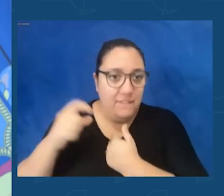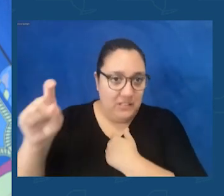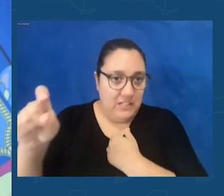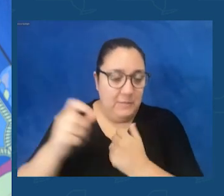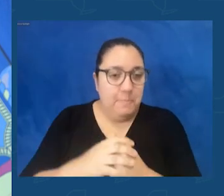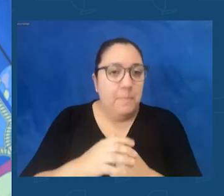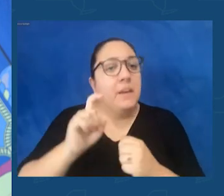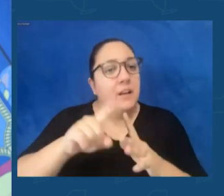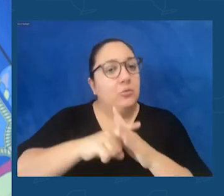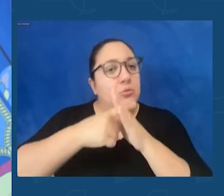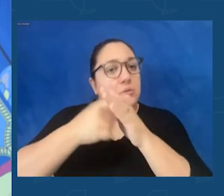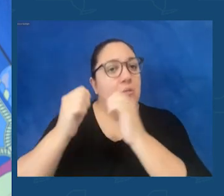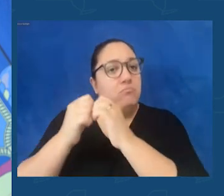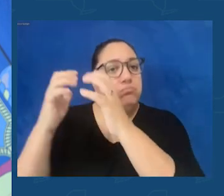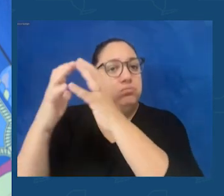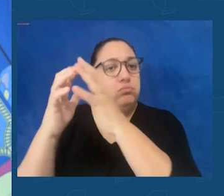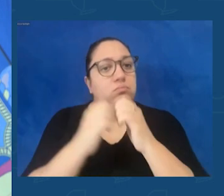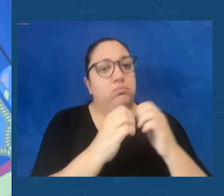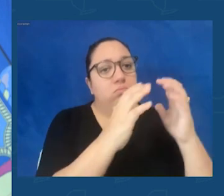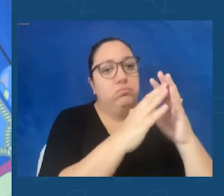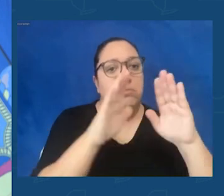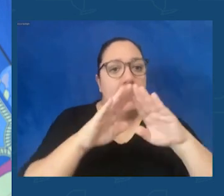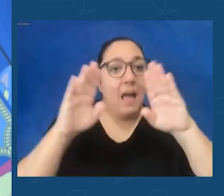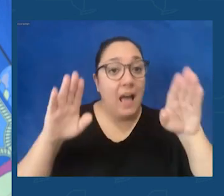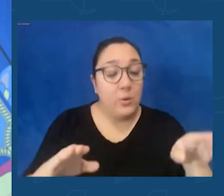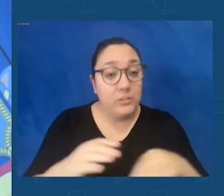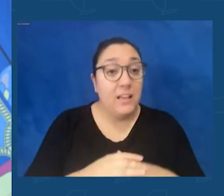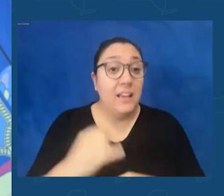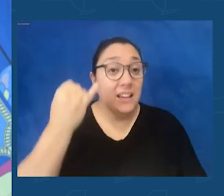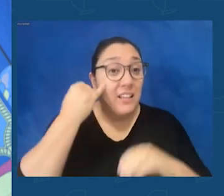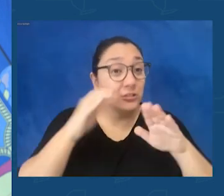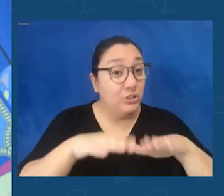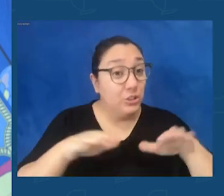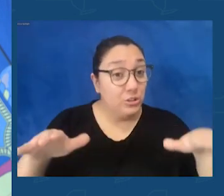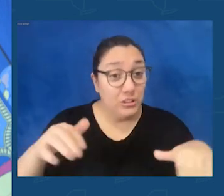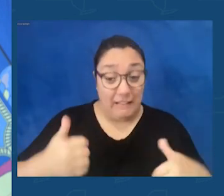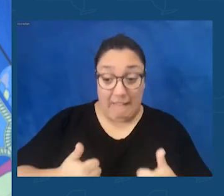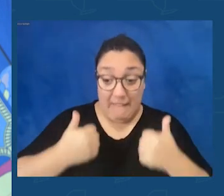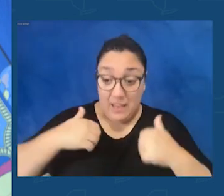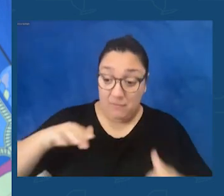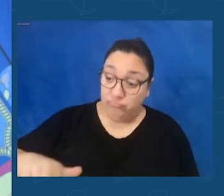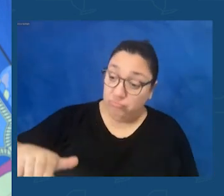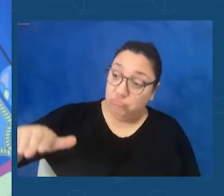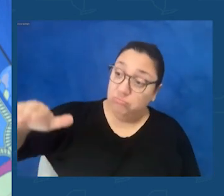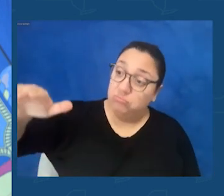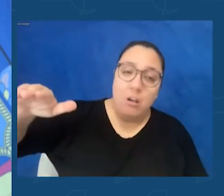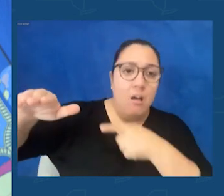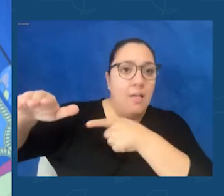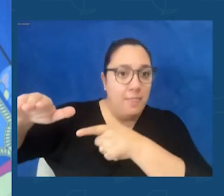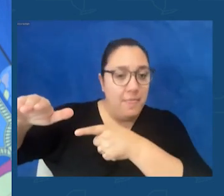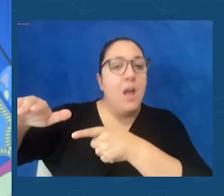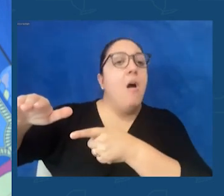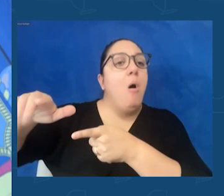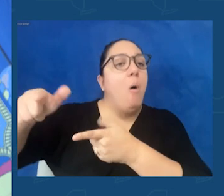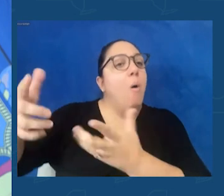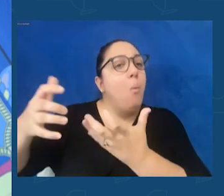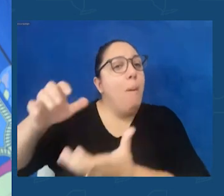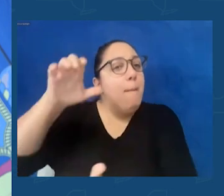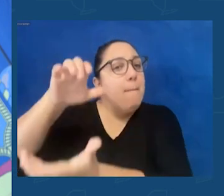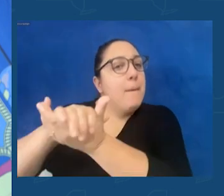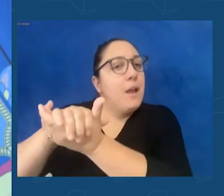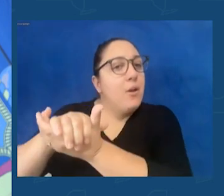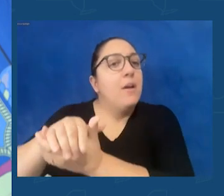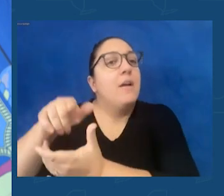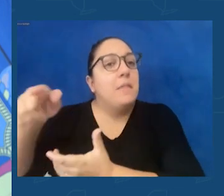when children are raised here and they want to get married and have a family here and raise the grandkids I